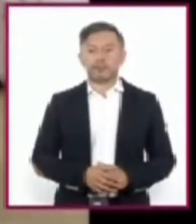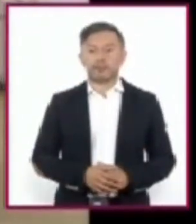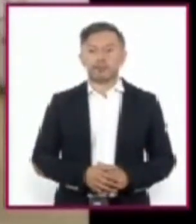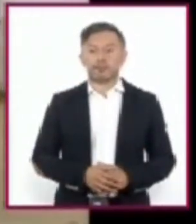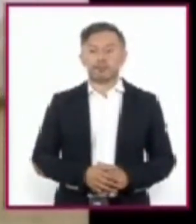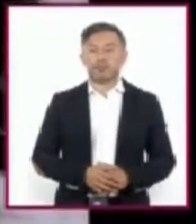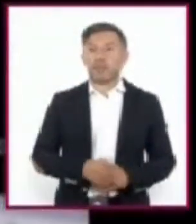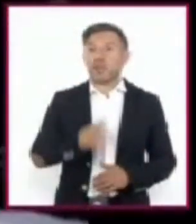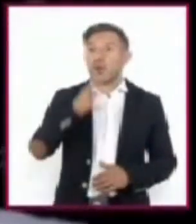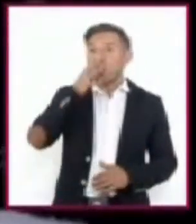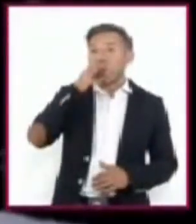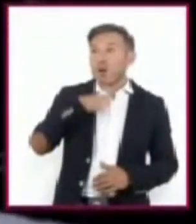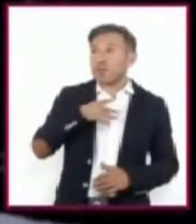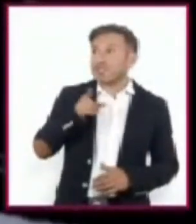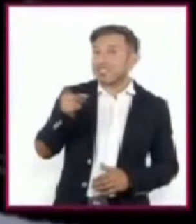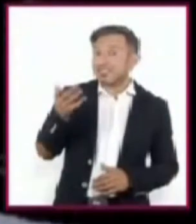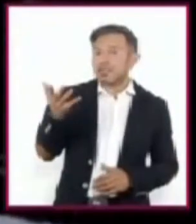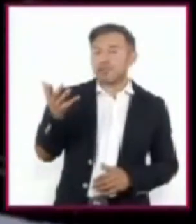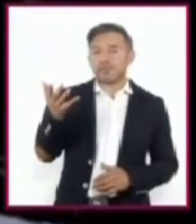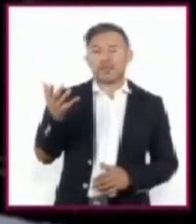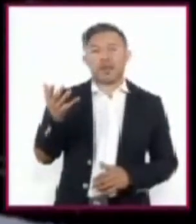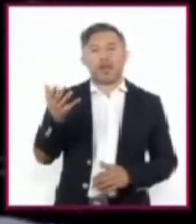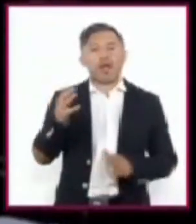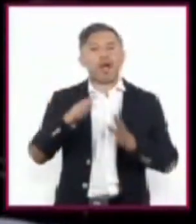She is a housewife.